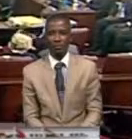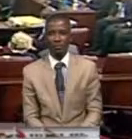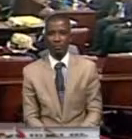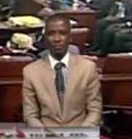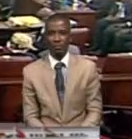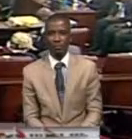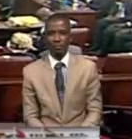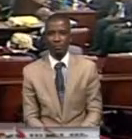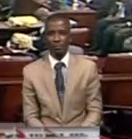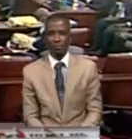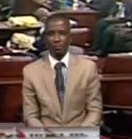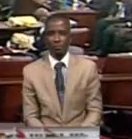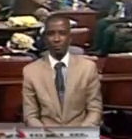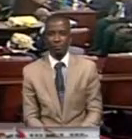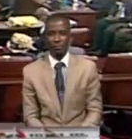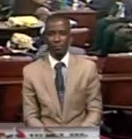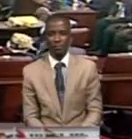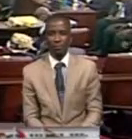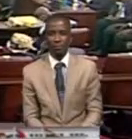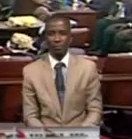Order 36.